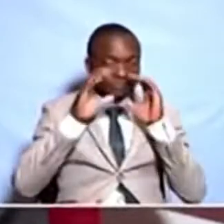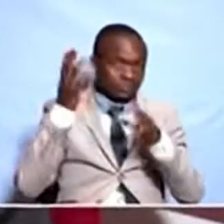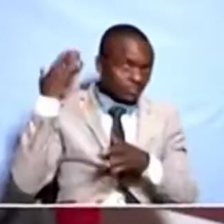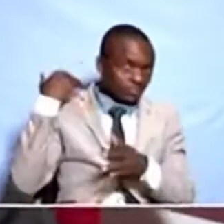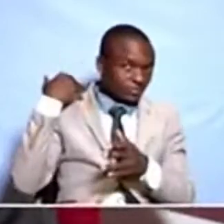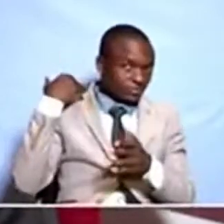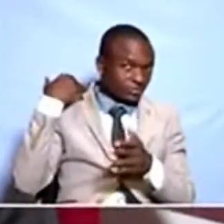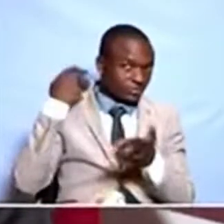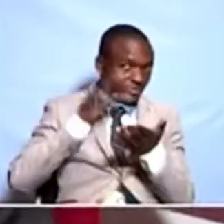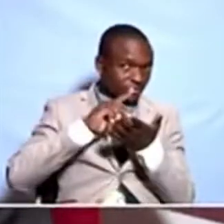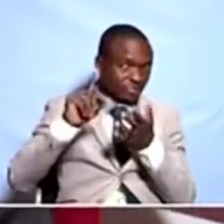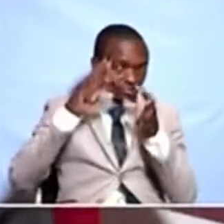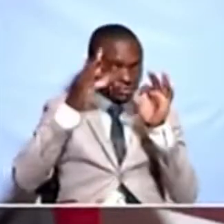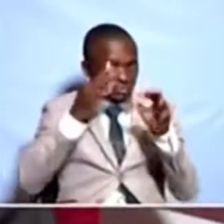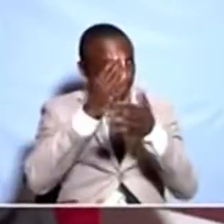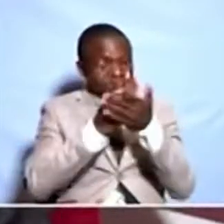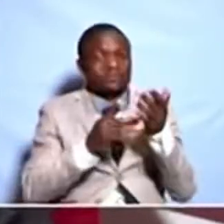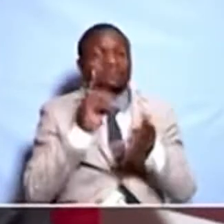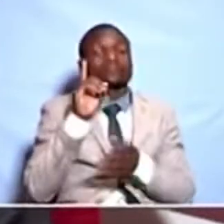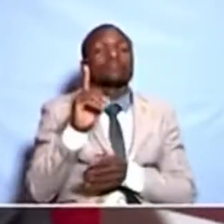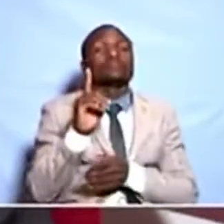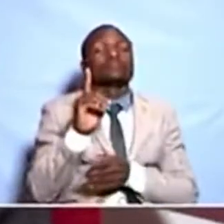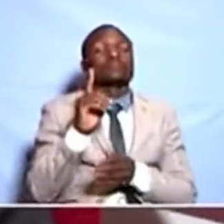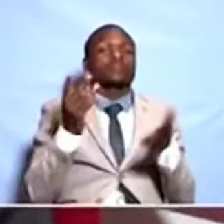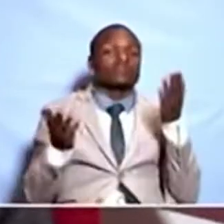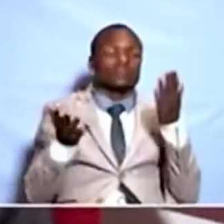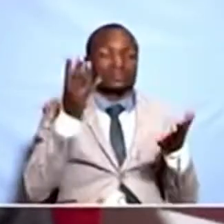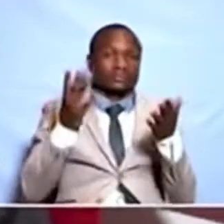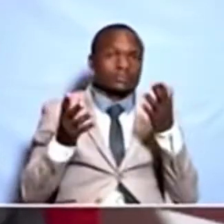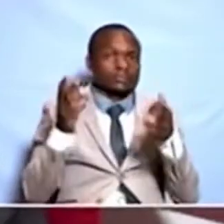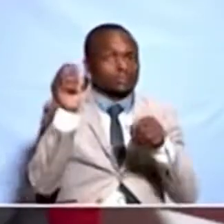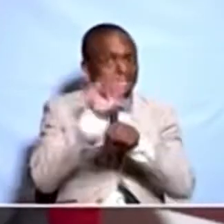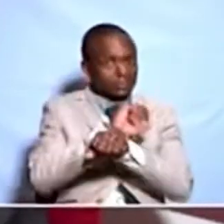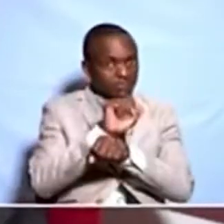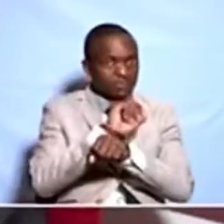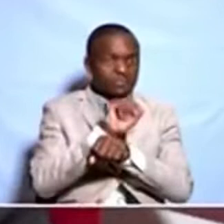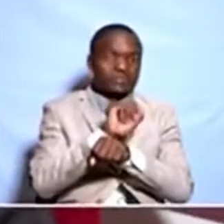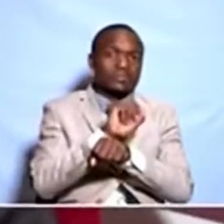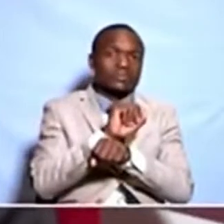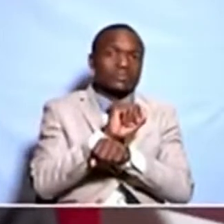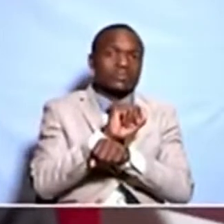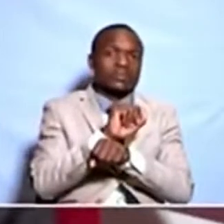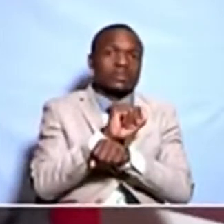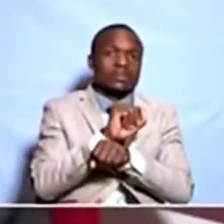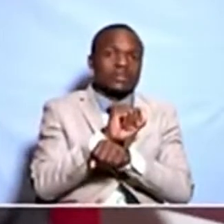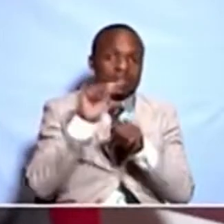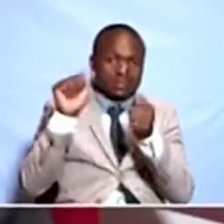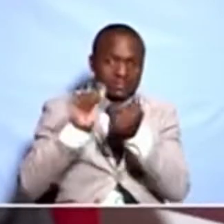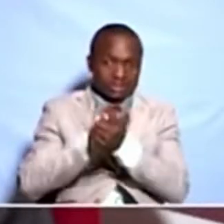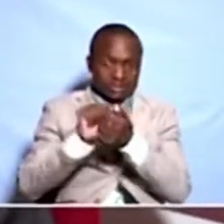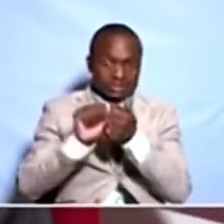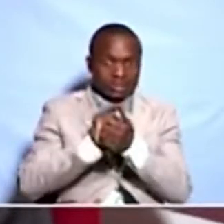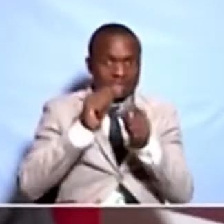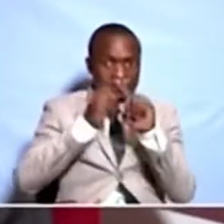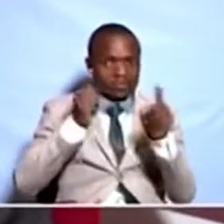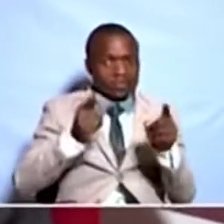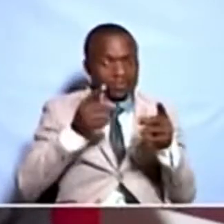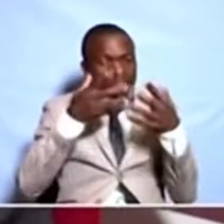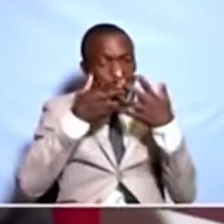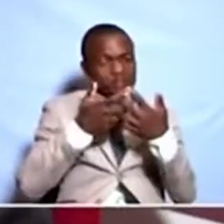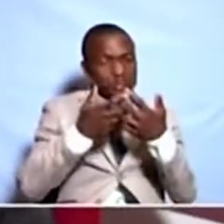at if somebody, maybe a vehicle was broken down because the engine has malfunctioned, and